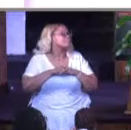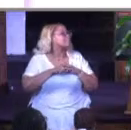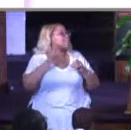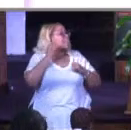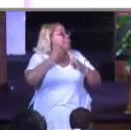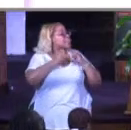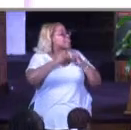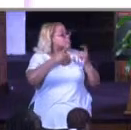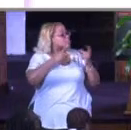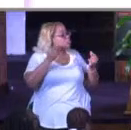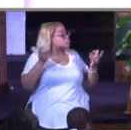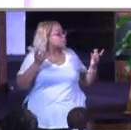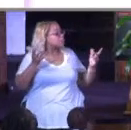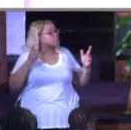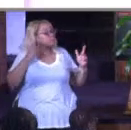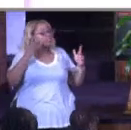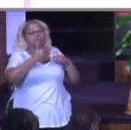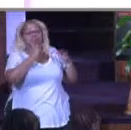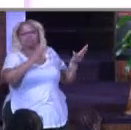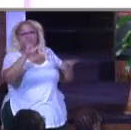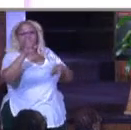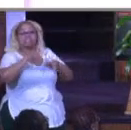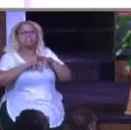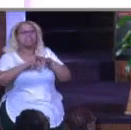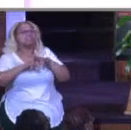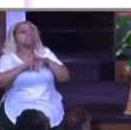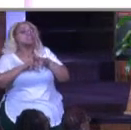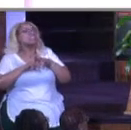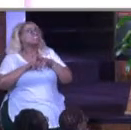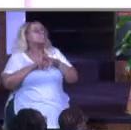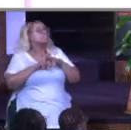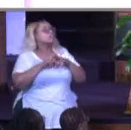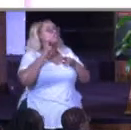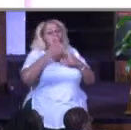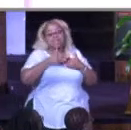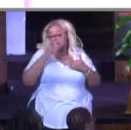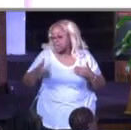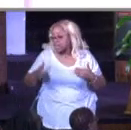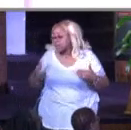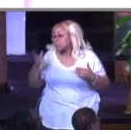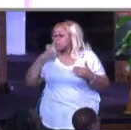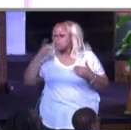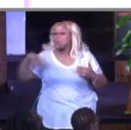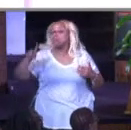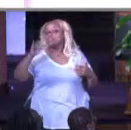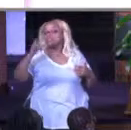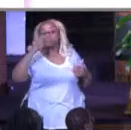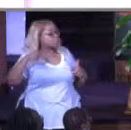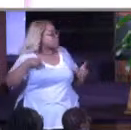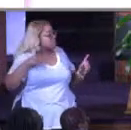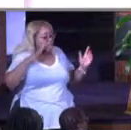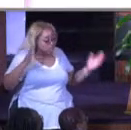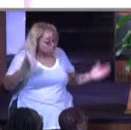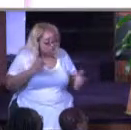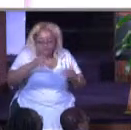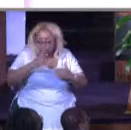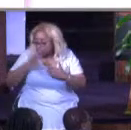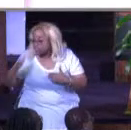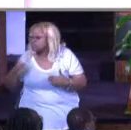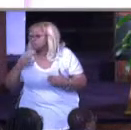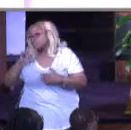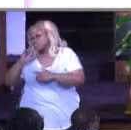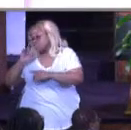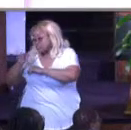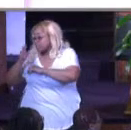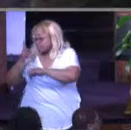So here's the last thing I need y'all to do. Before you go to your seat, I need you to do for your neighbor what those people did for me. Encourage your neighbor.